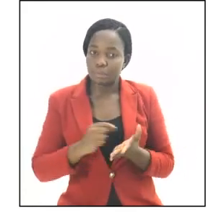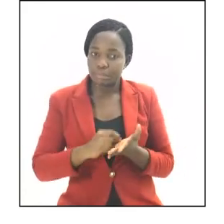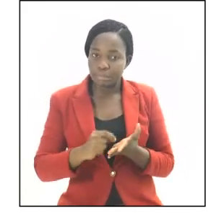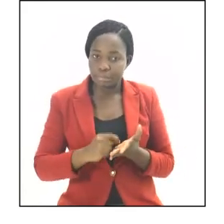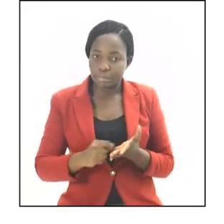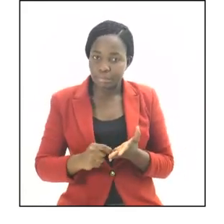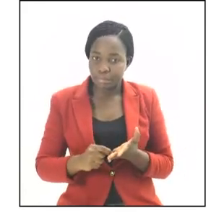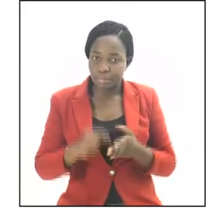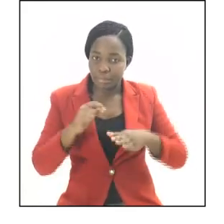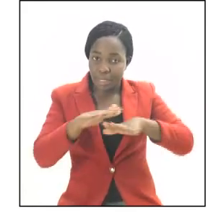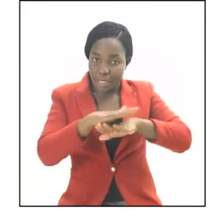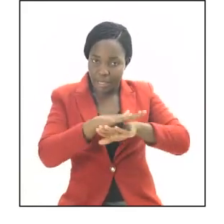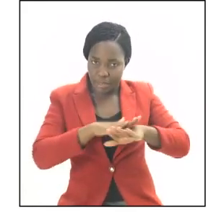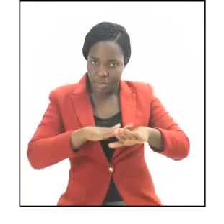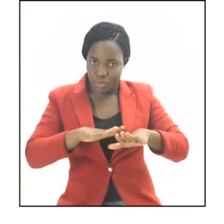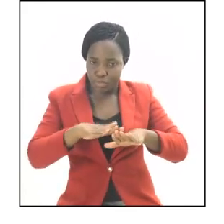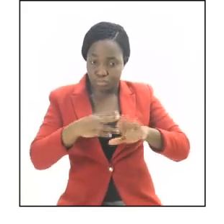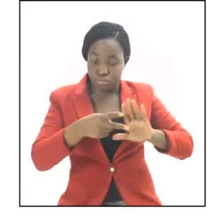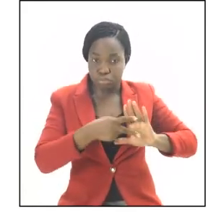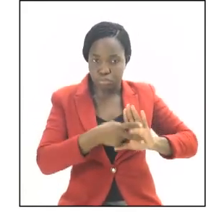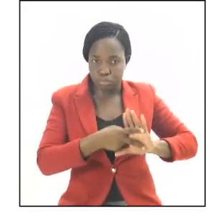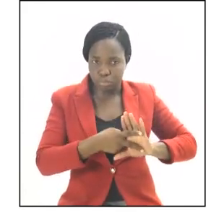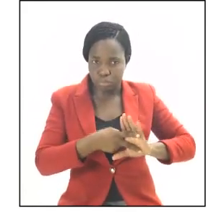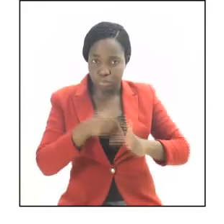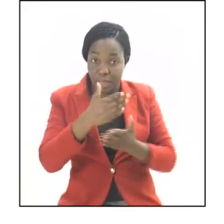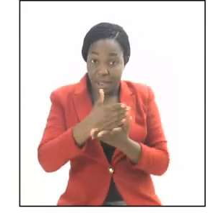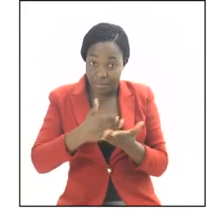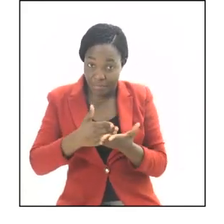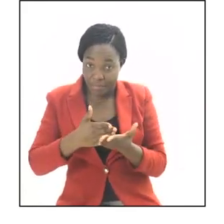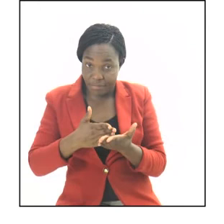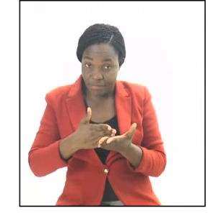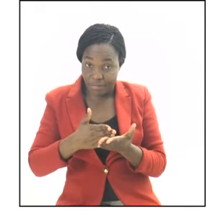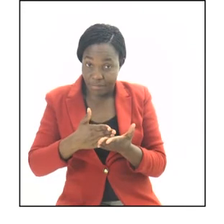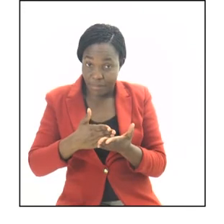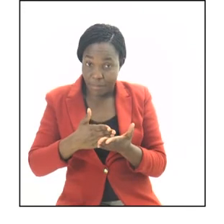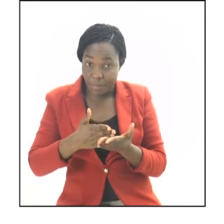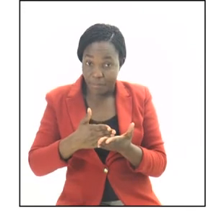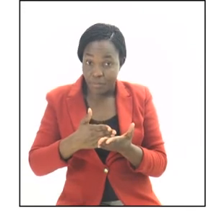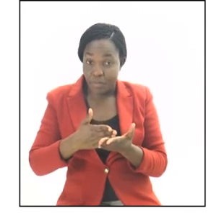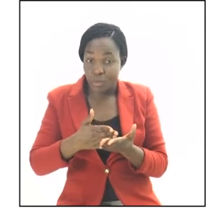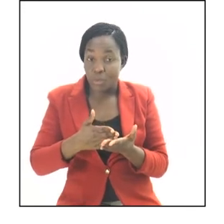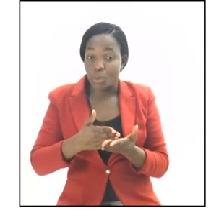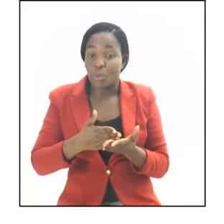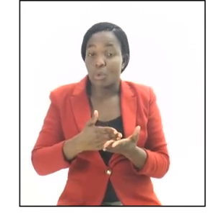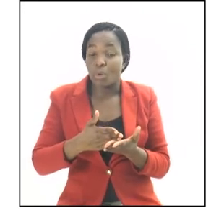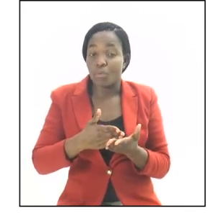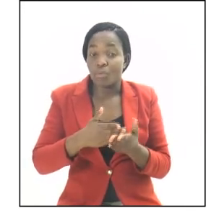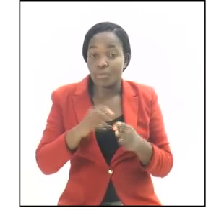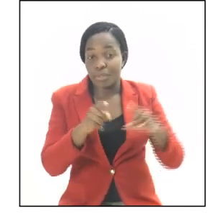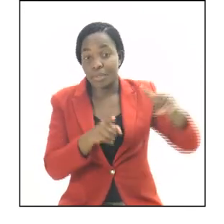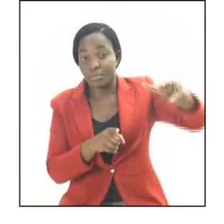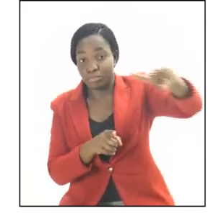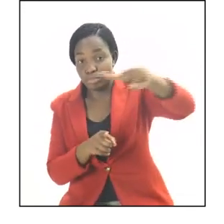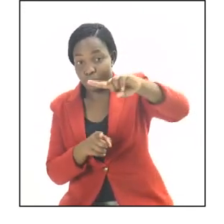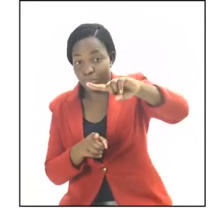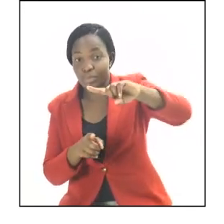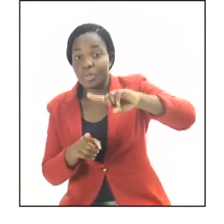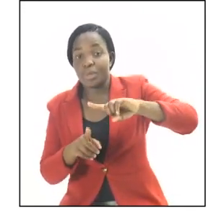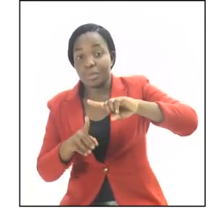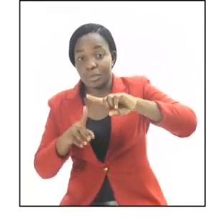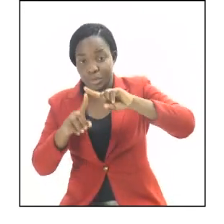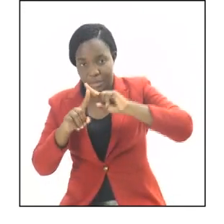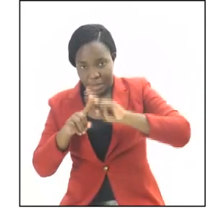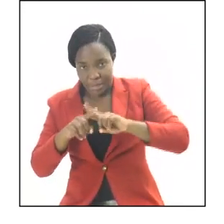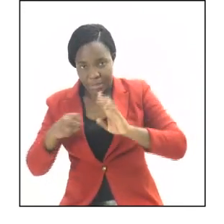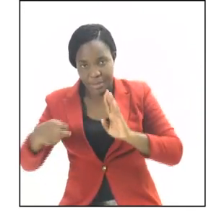as area is equal to half of the sum of the parallel sides times the